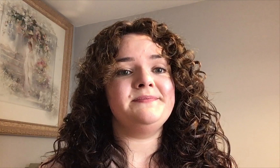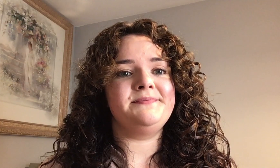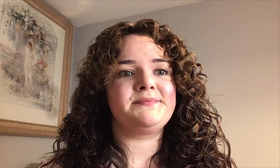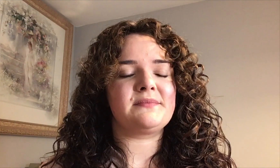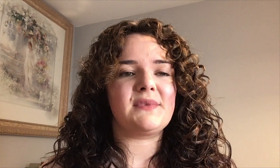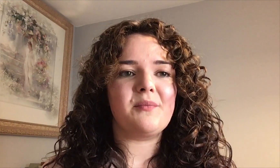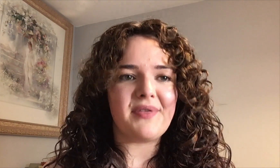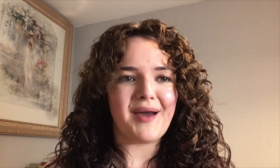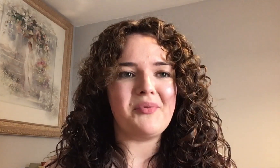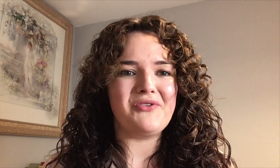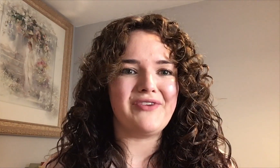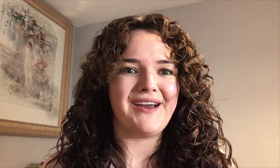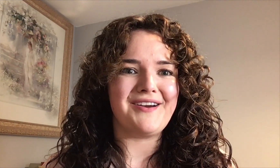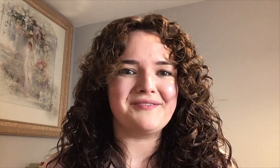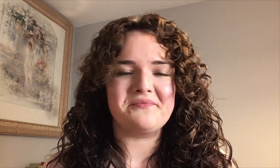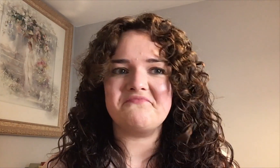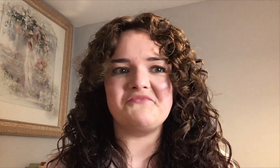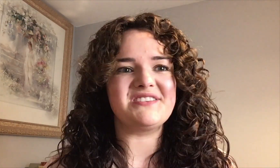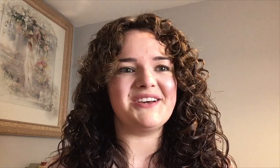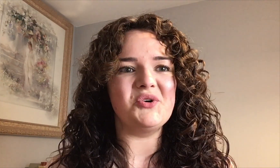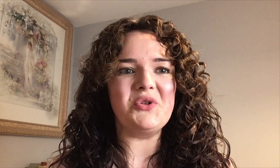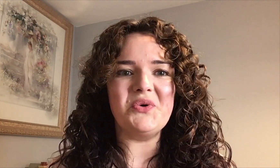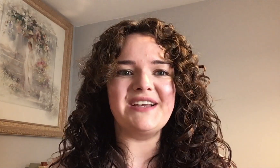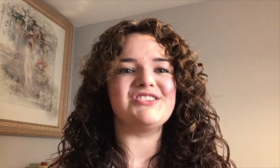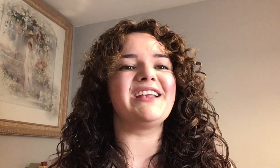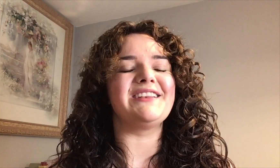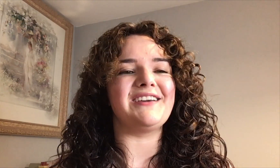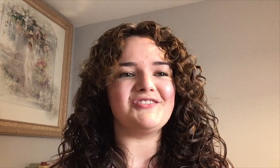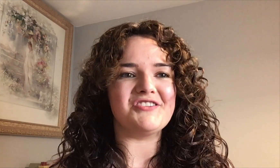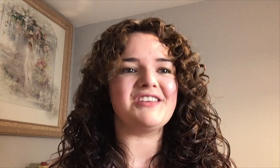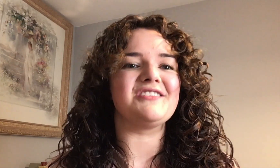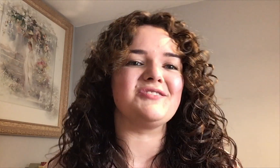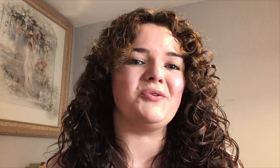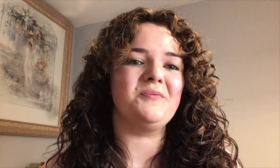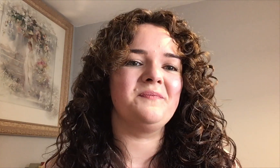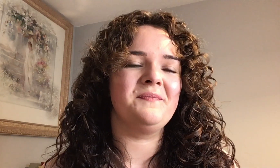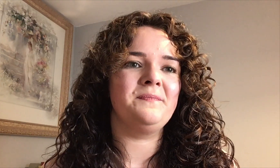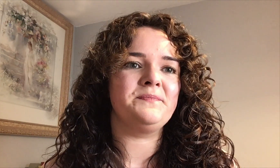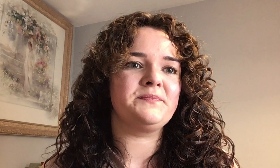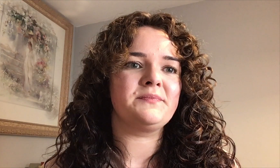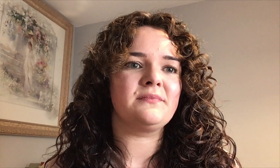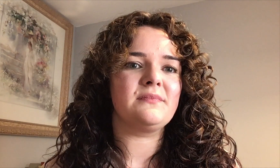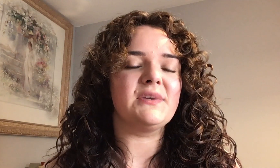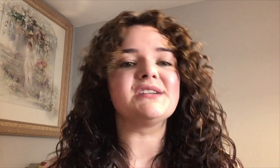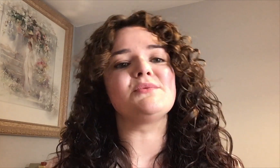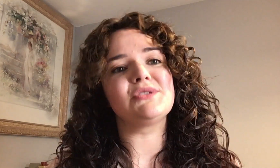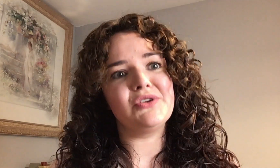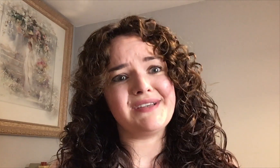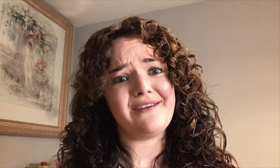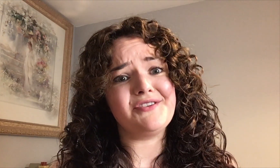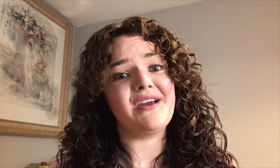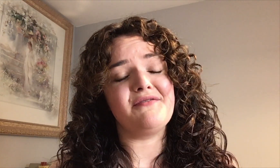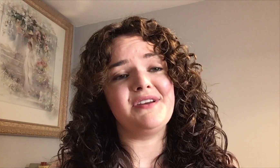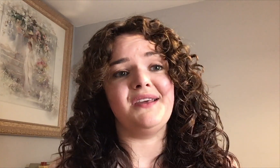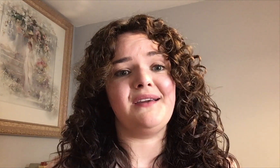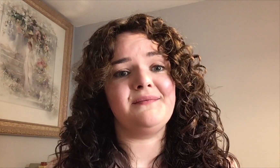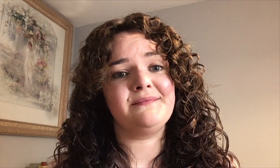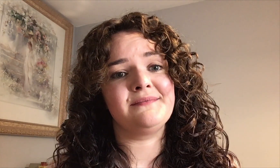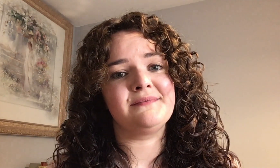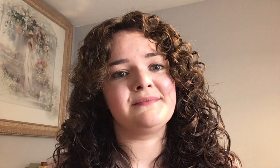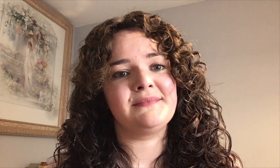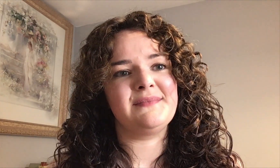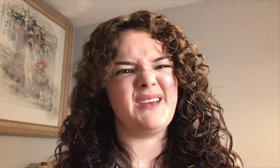snowed, but that bonfire was still glowing gently underneath the snow because it was looked after every